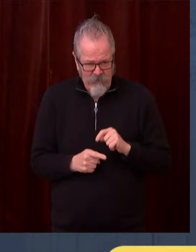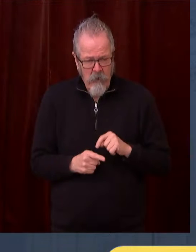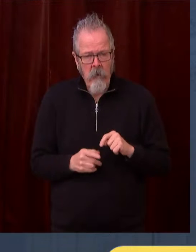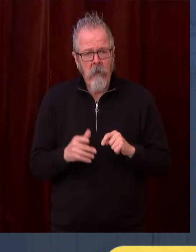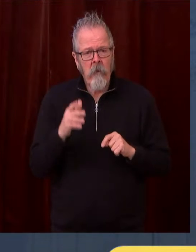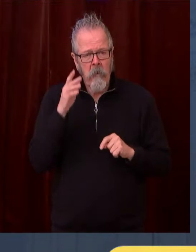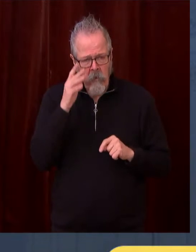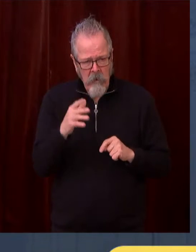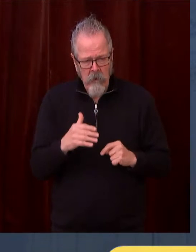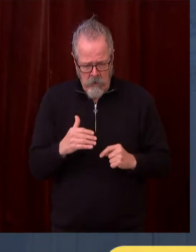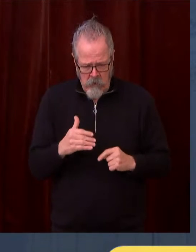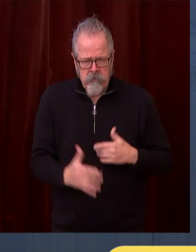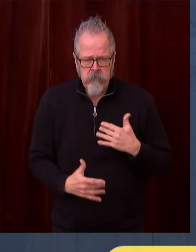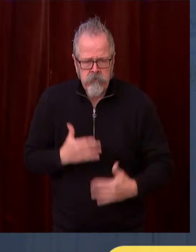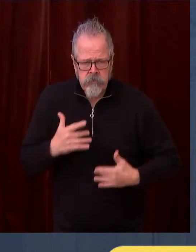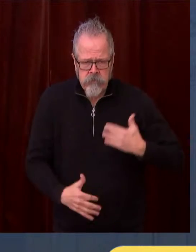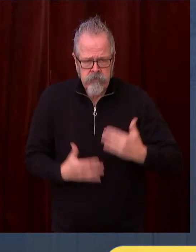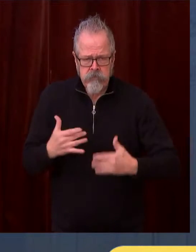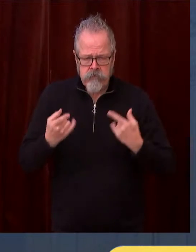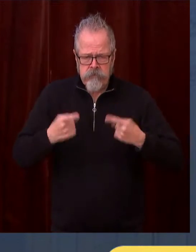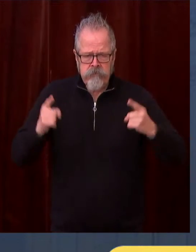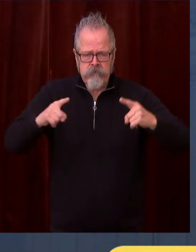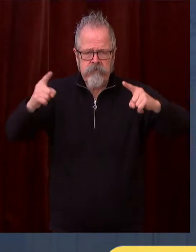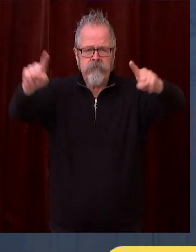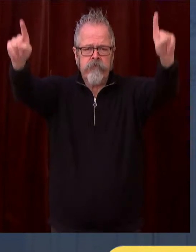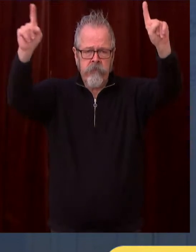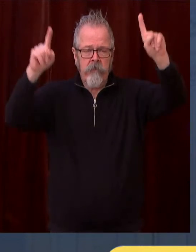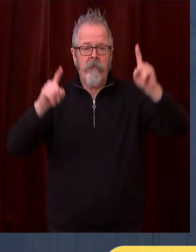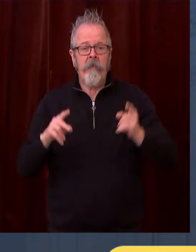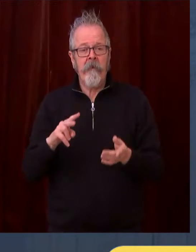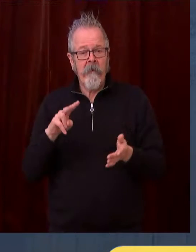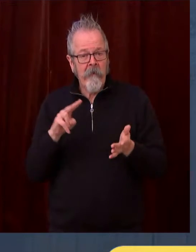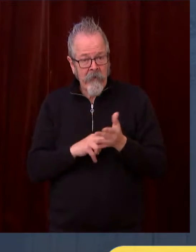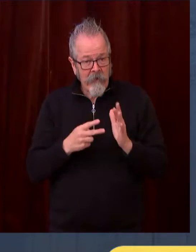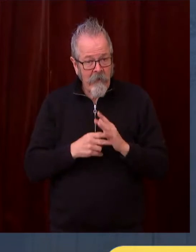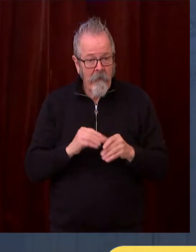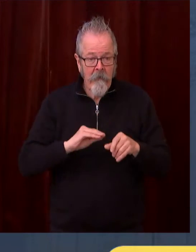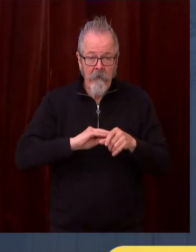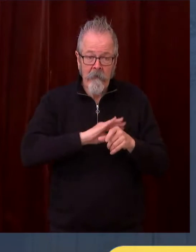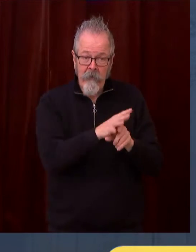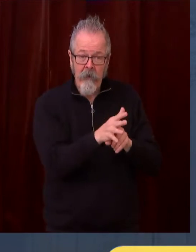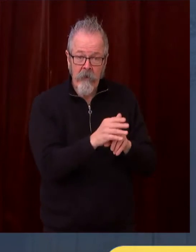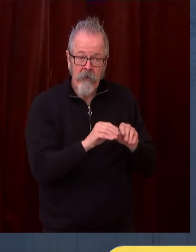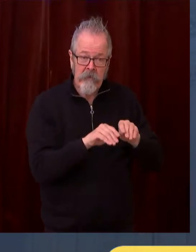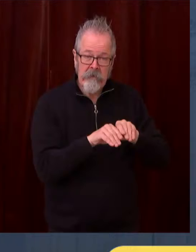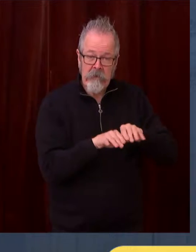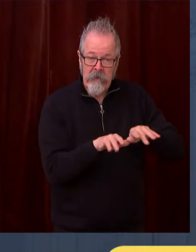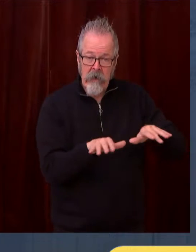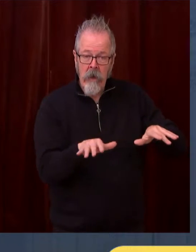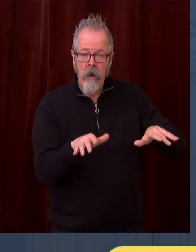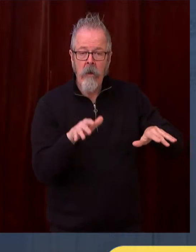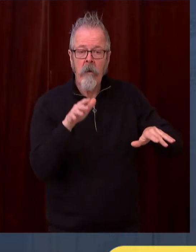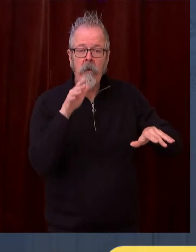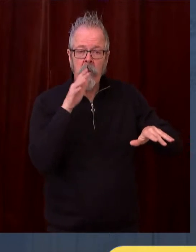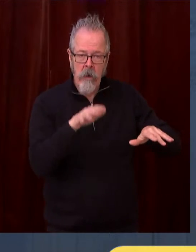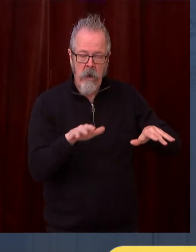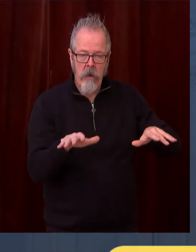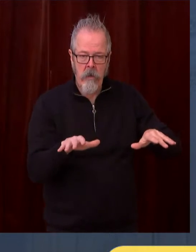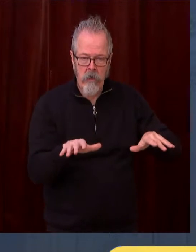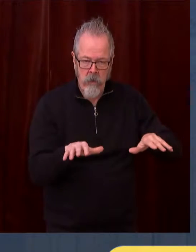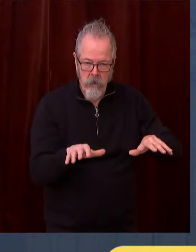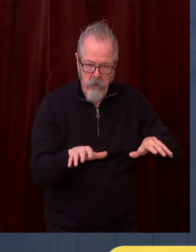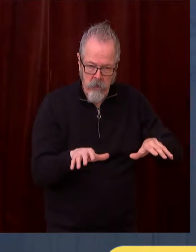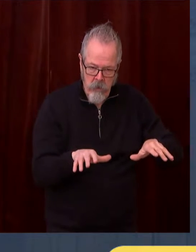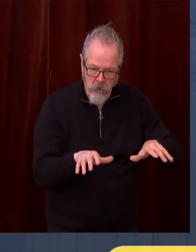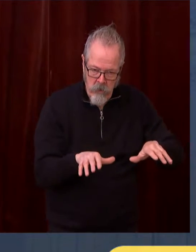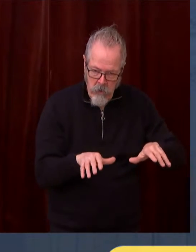view the end of this pandemic. But what we also know is that this is not the end today. We have more work